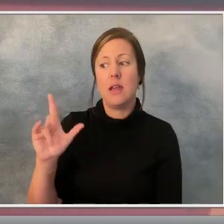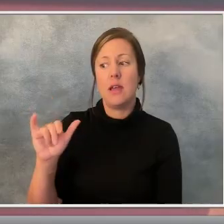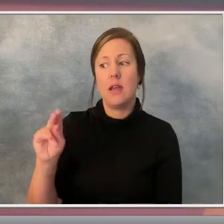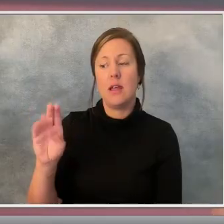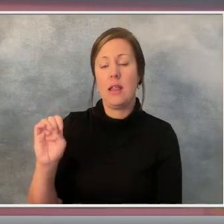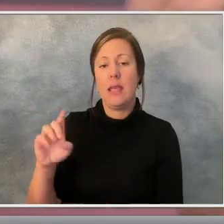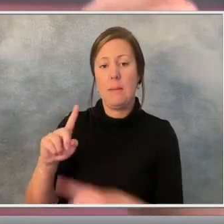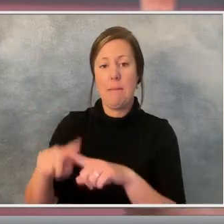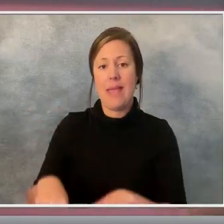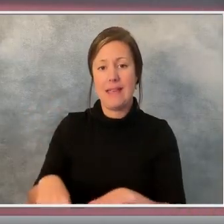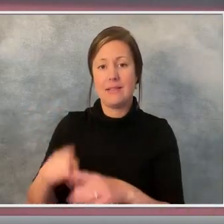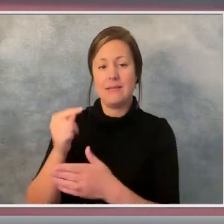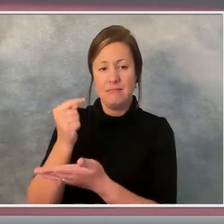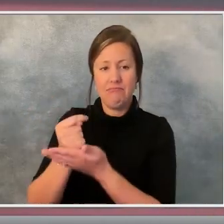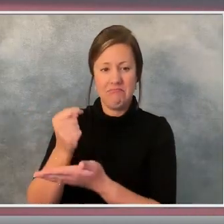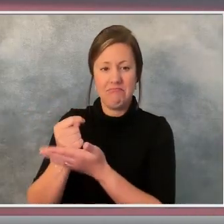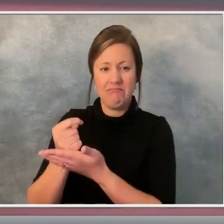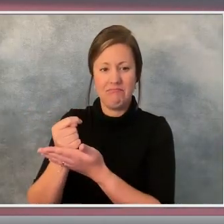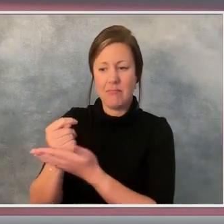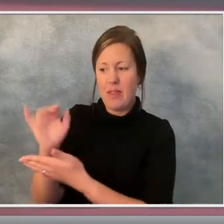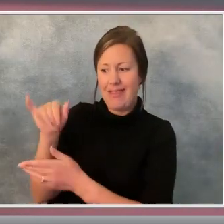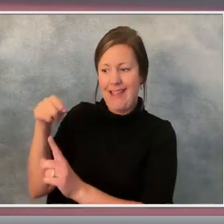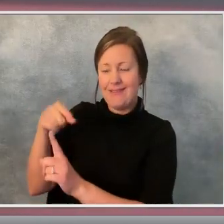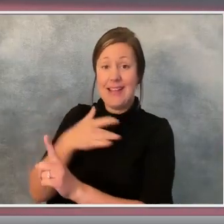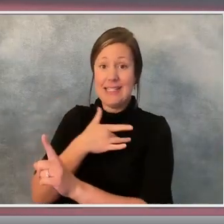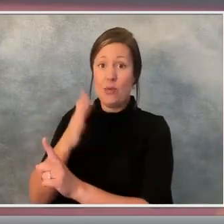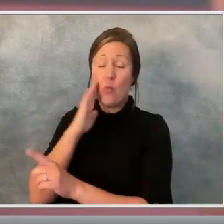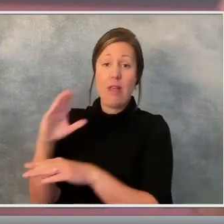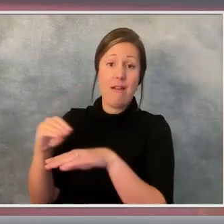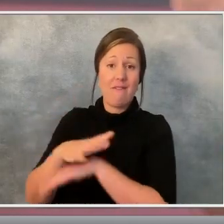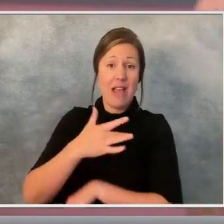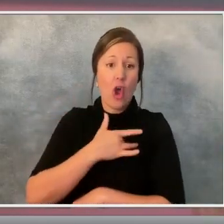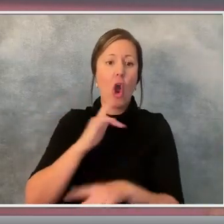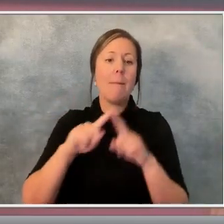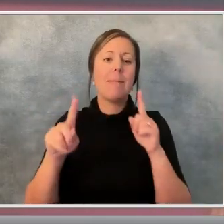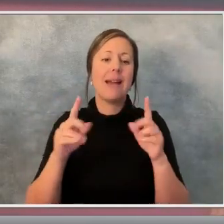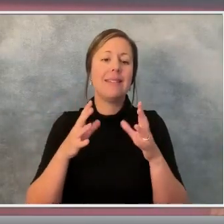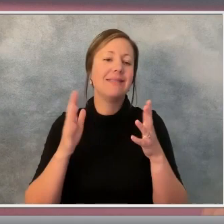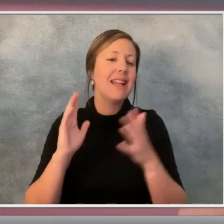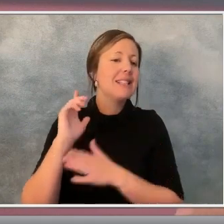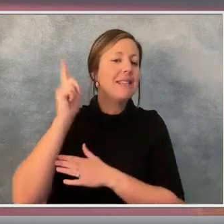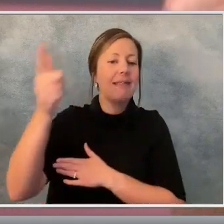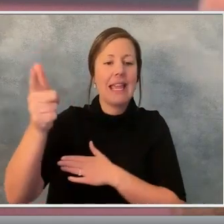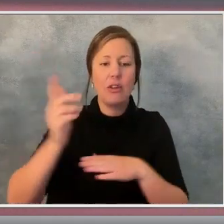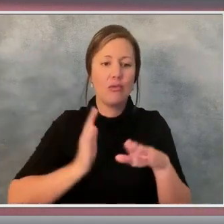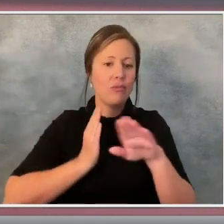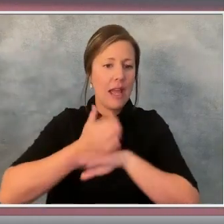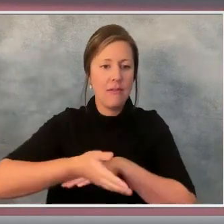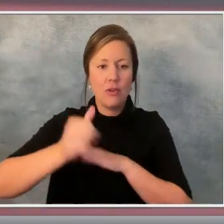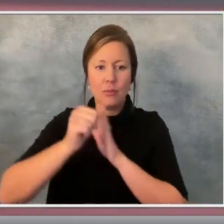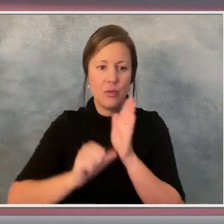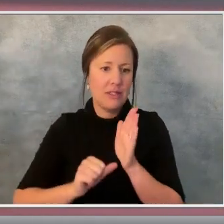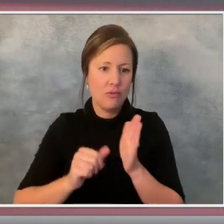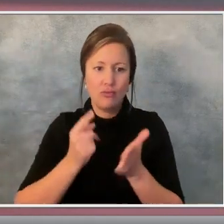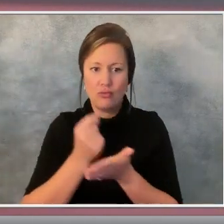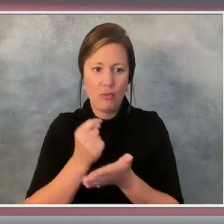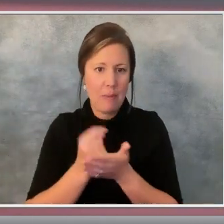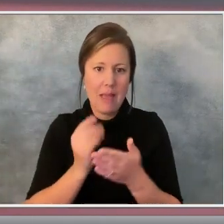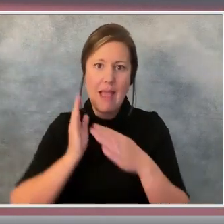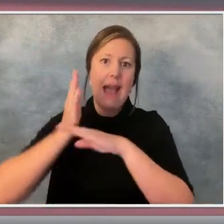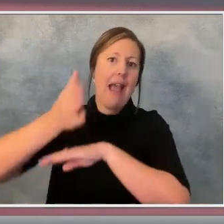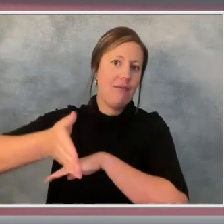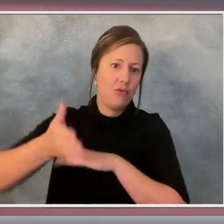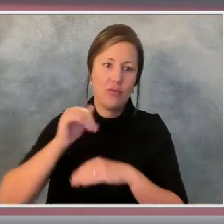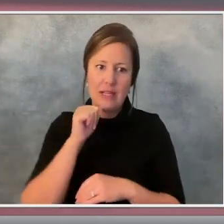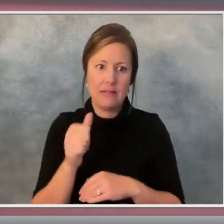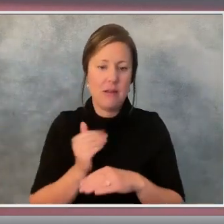usually much later than like Dr. Parker, much later than after the treatment has occurred for the cancer, and